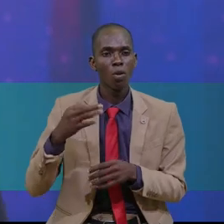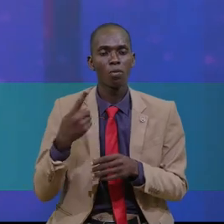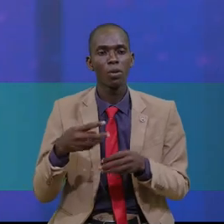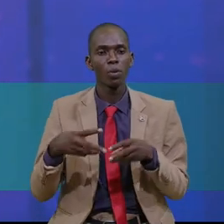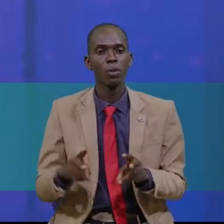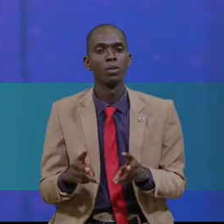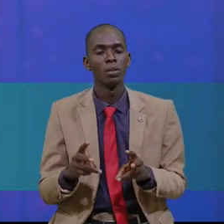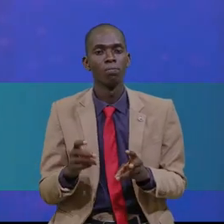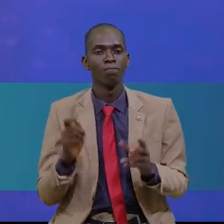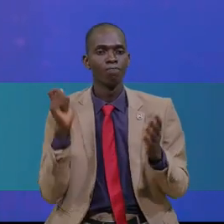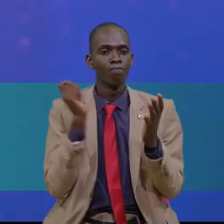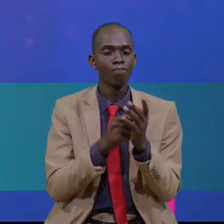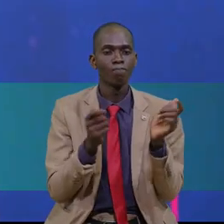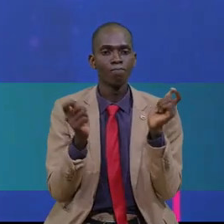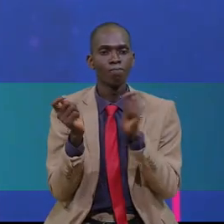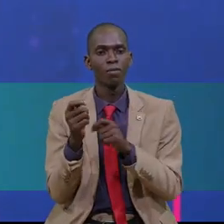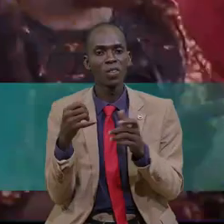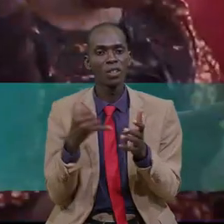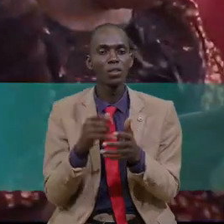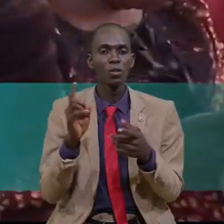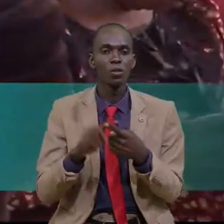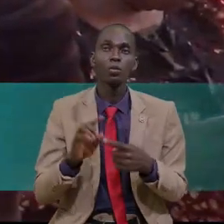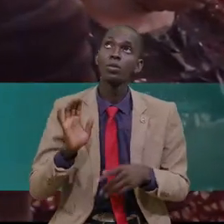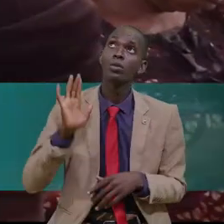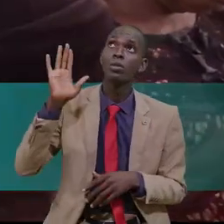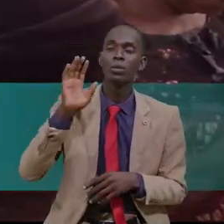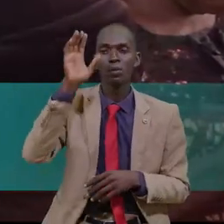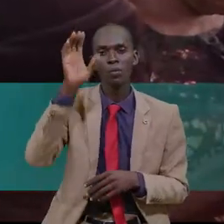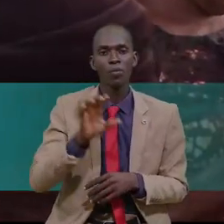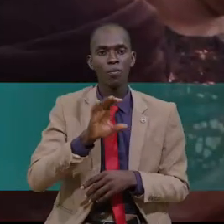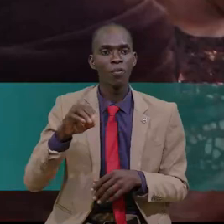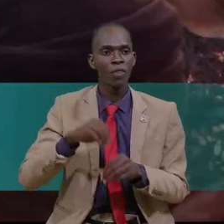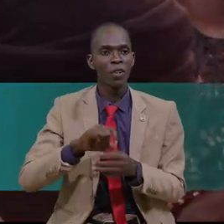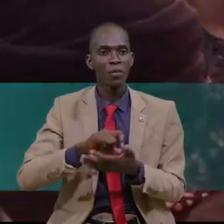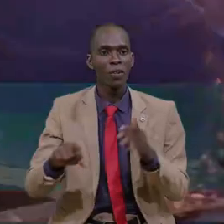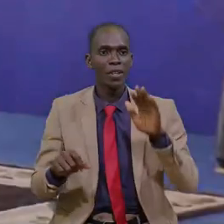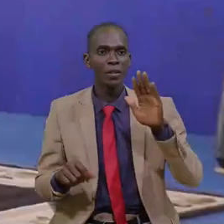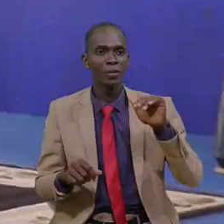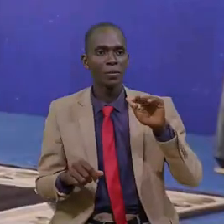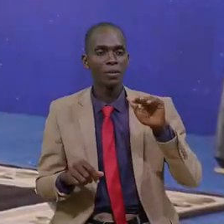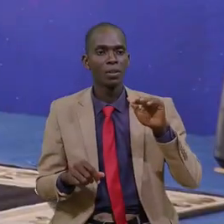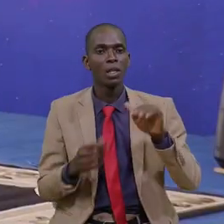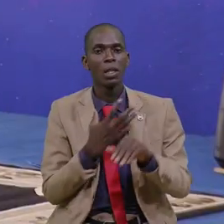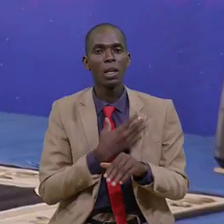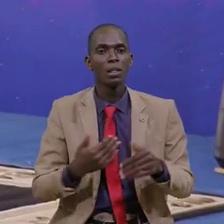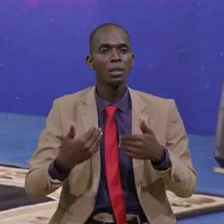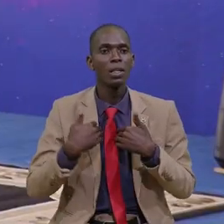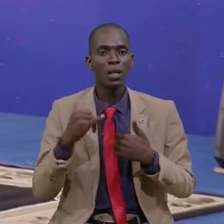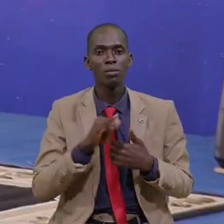way, nailing it to his cross. Then in verse 15, it says, and having